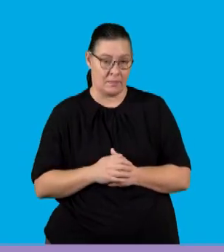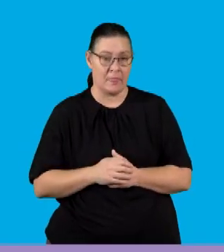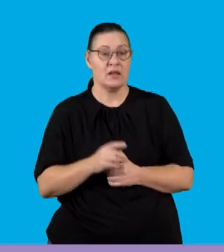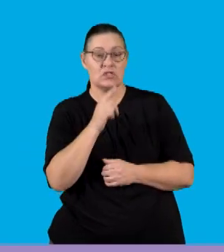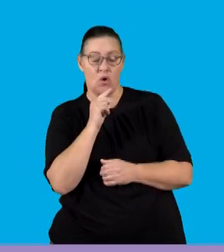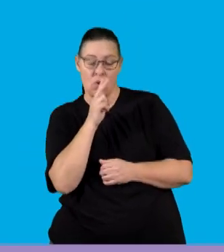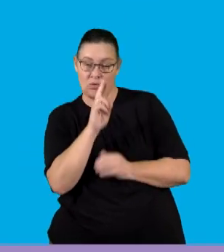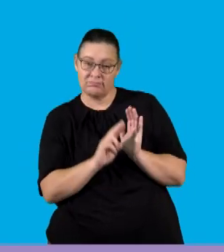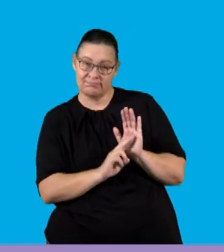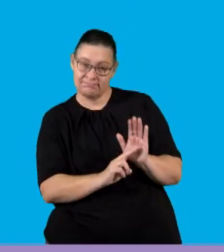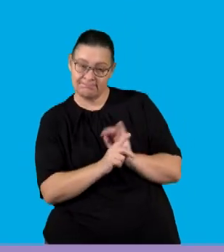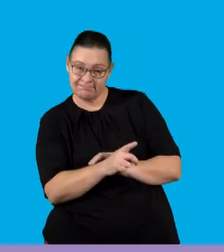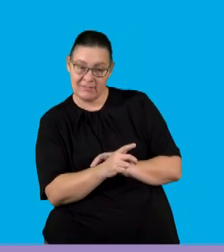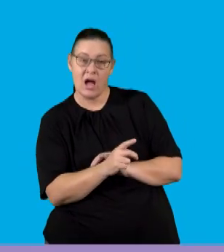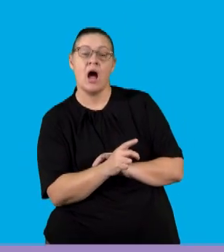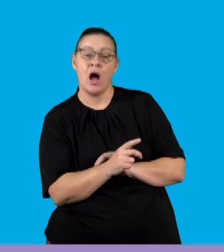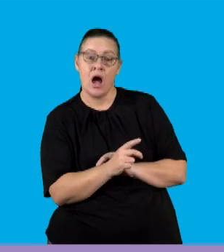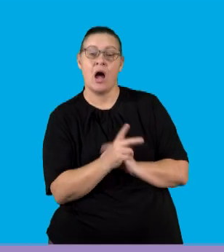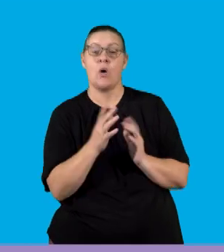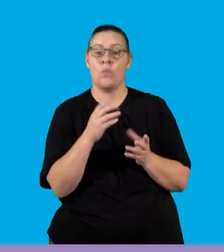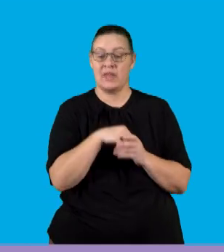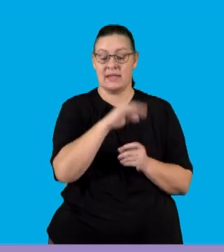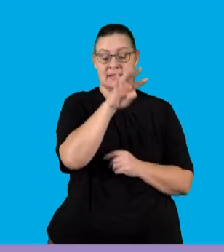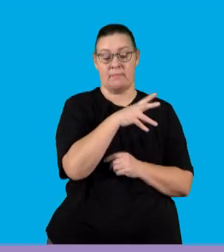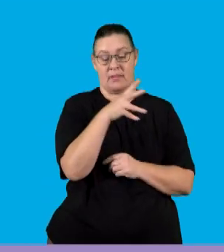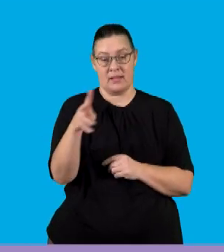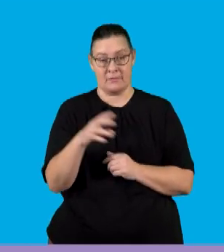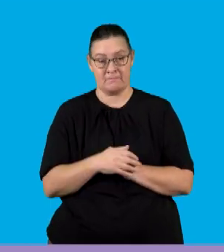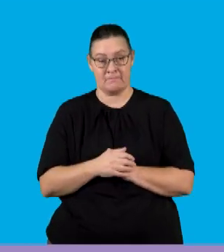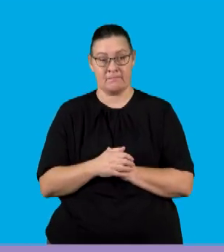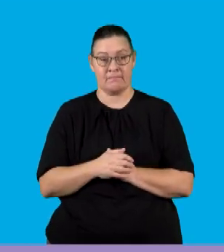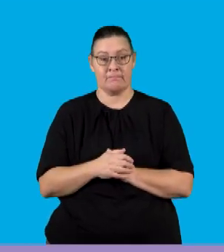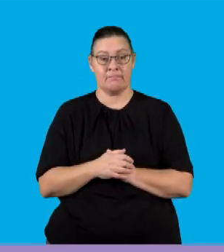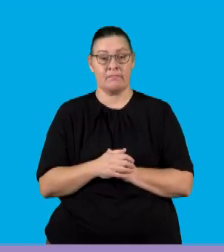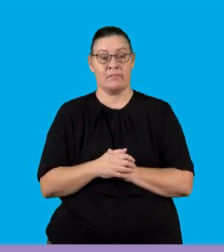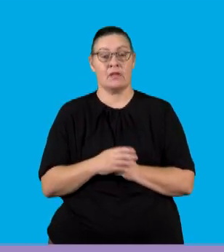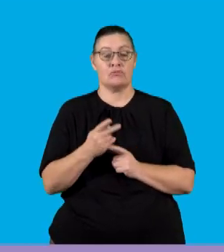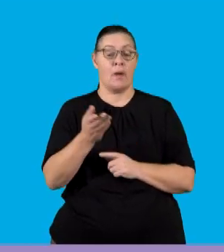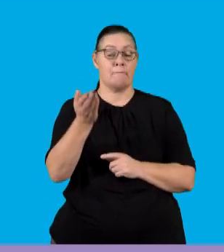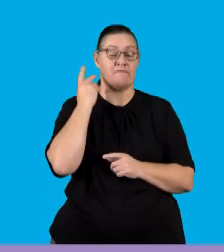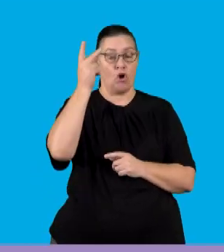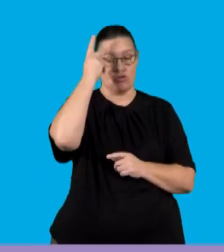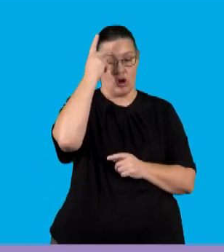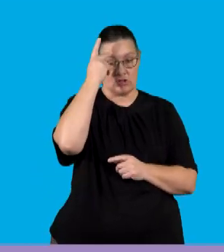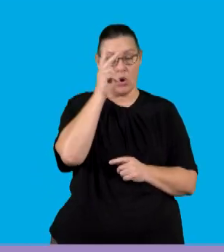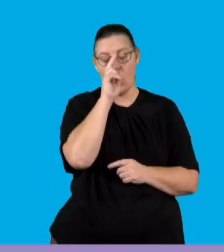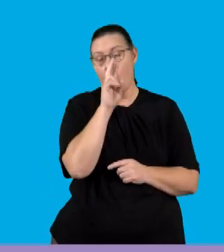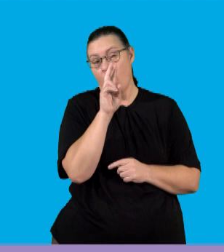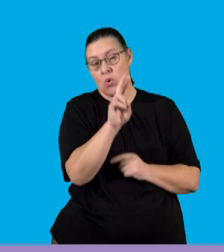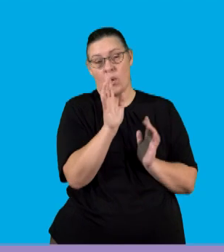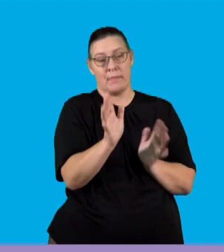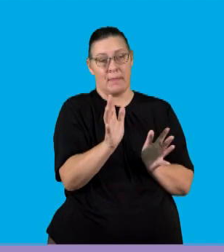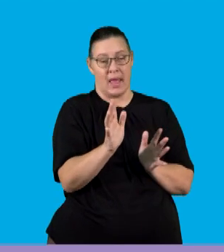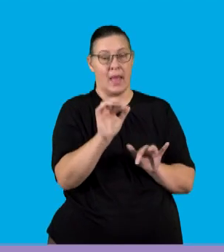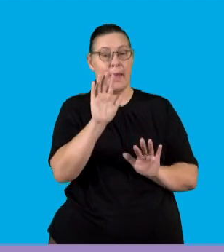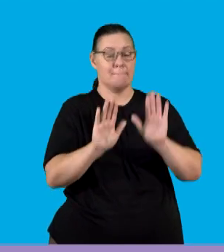the representation of these numeric patterns in a table. Now, in our pre-knowledge questions, we did look